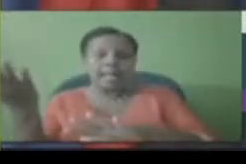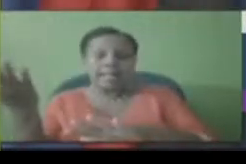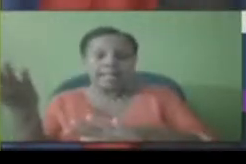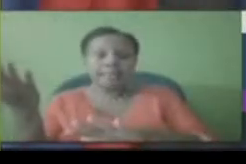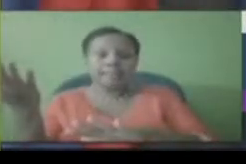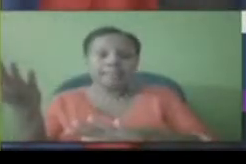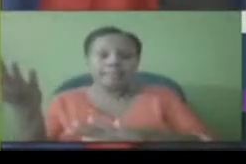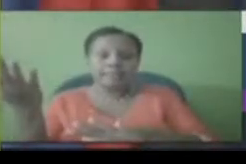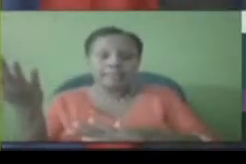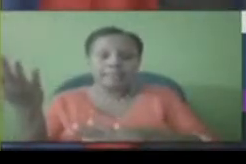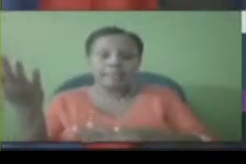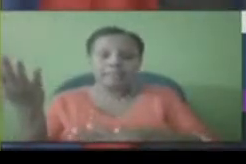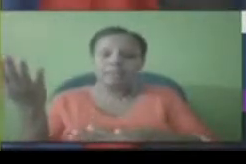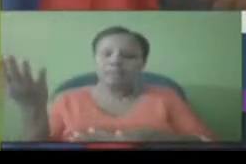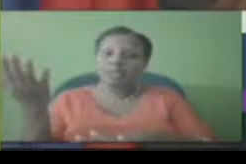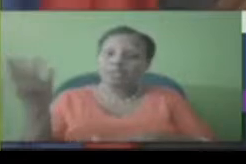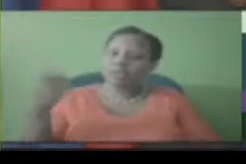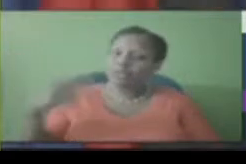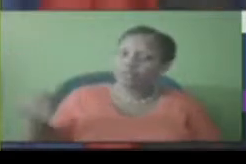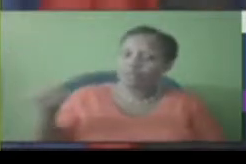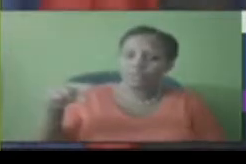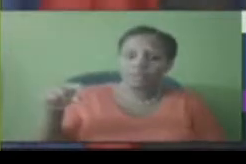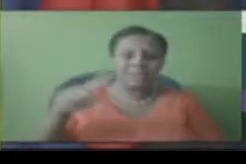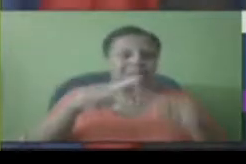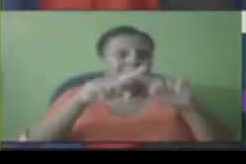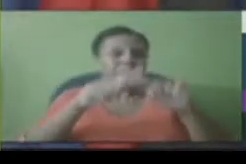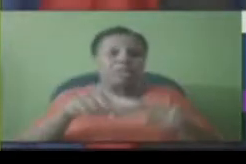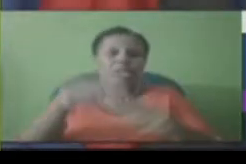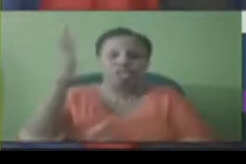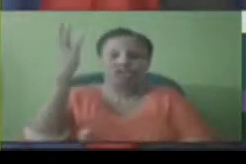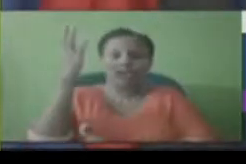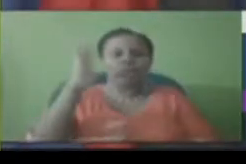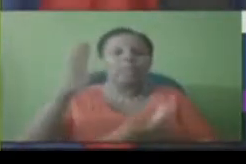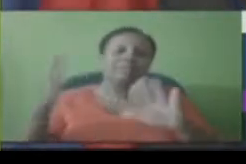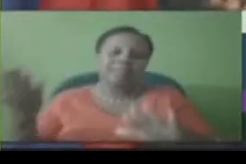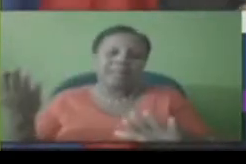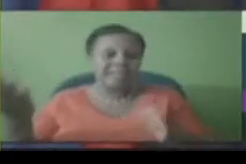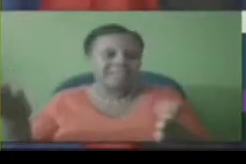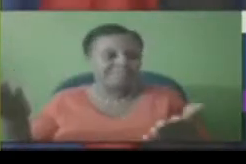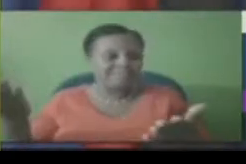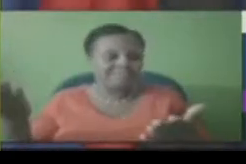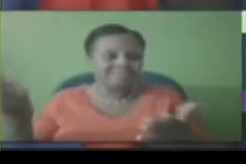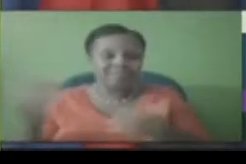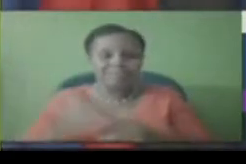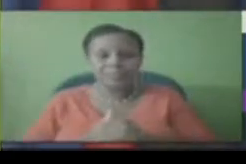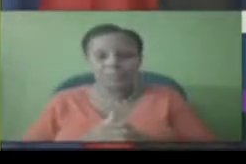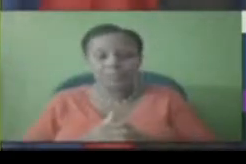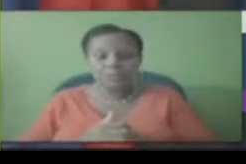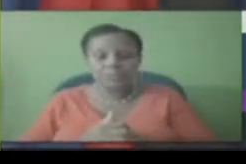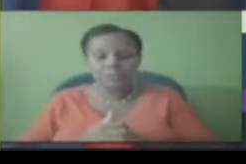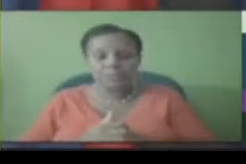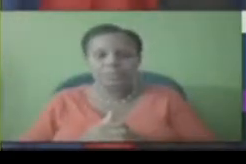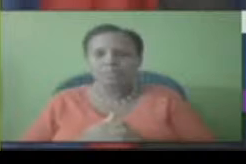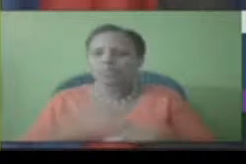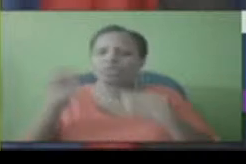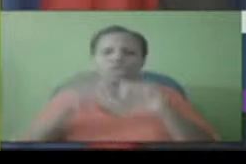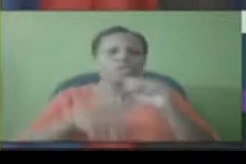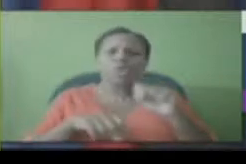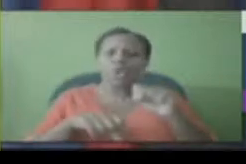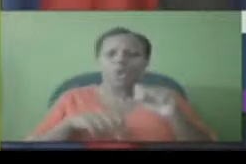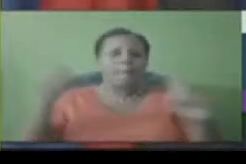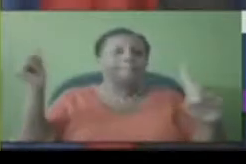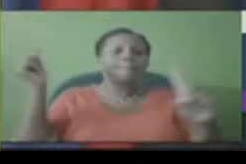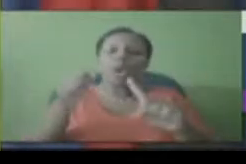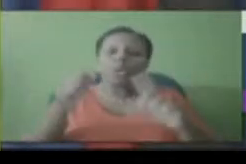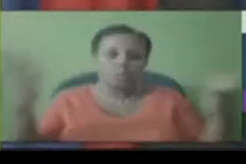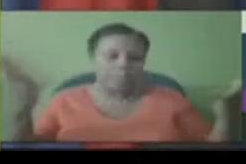are very important to these banks, and the banks will do what they can do to make them survive and get over the hurdles